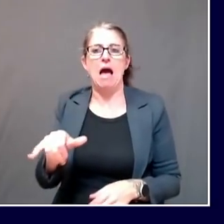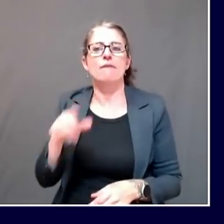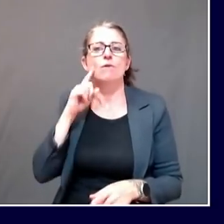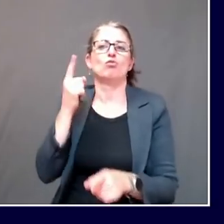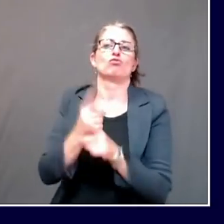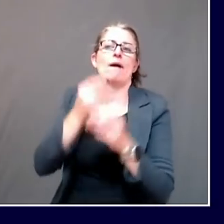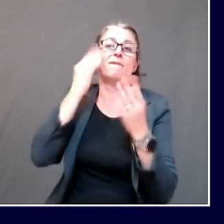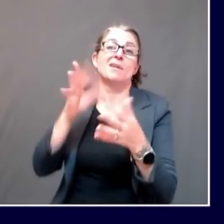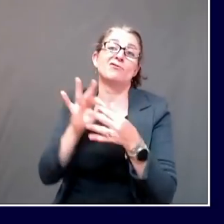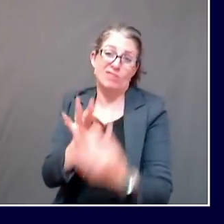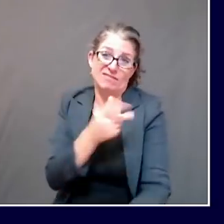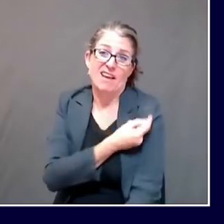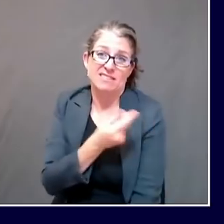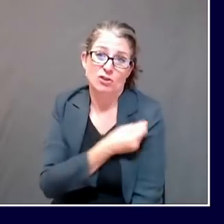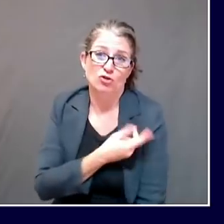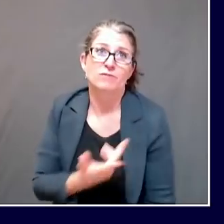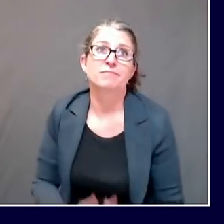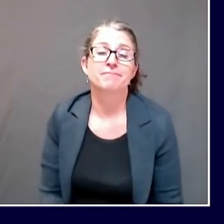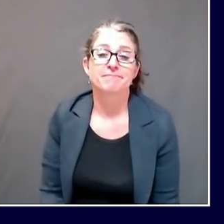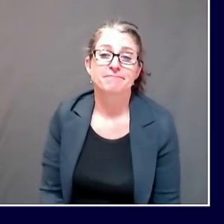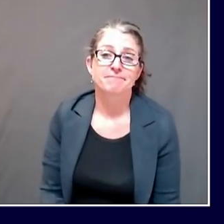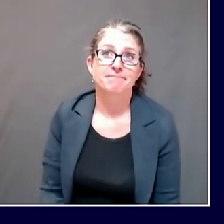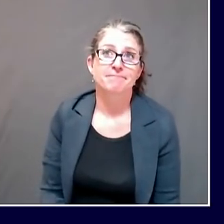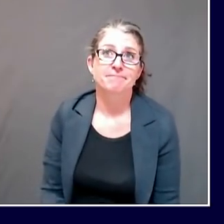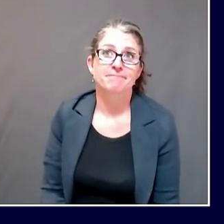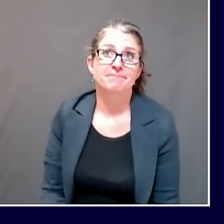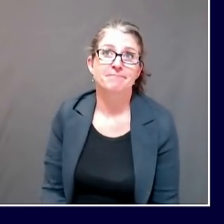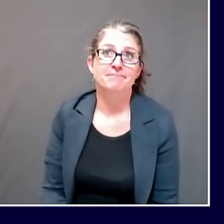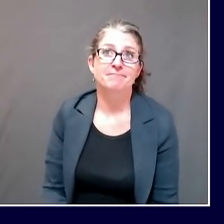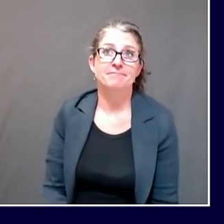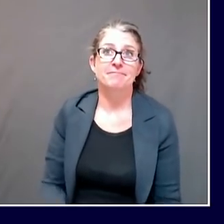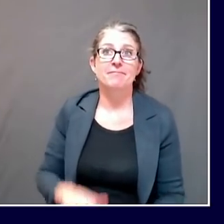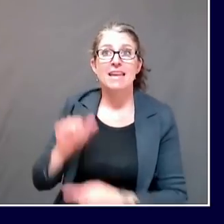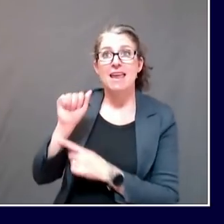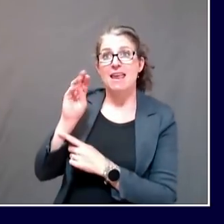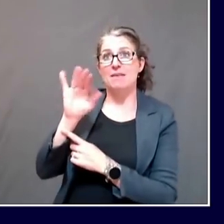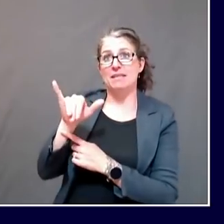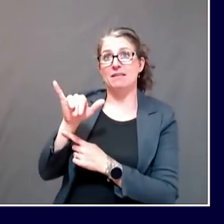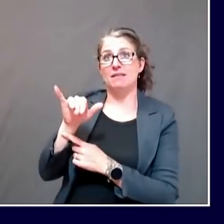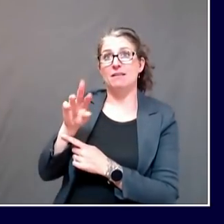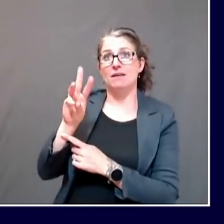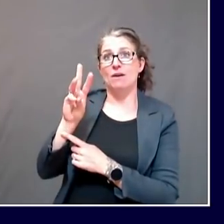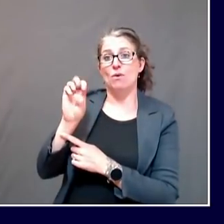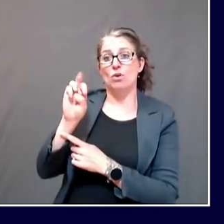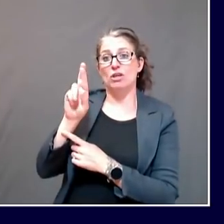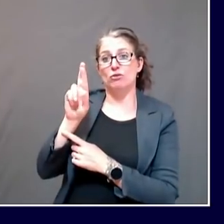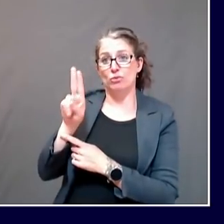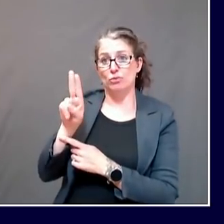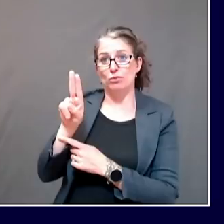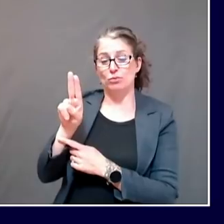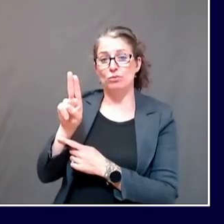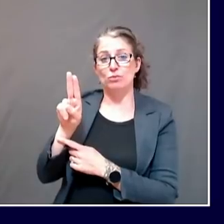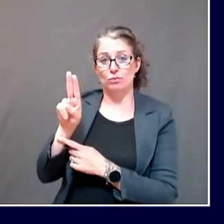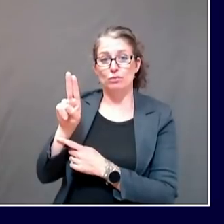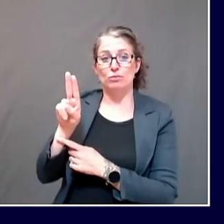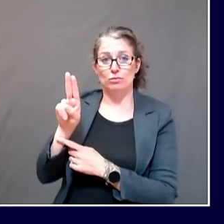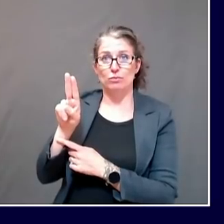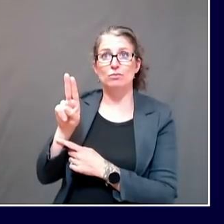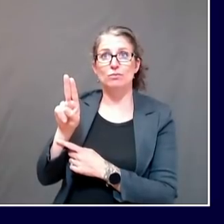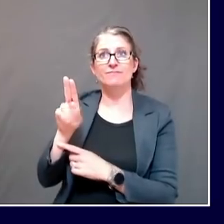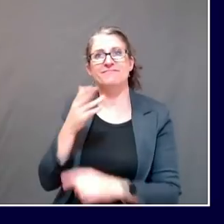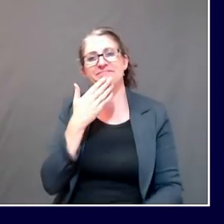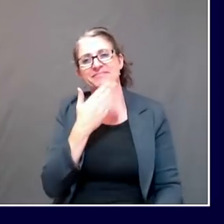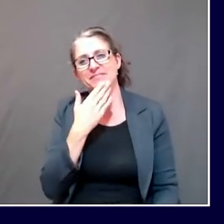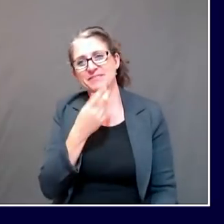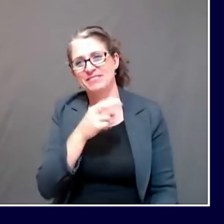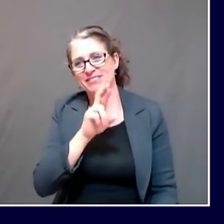I'm going to turn next to Amy Brown at WERU. Thanks, Dr. Shah. Quickly, before I get into my questions, which